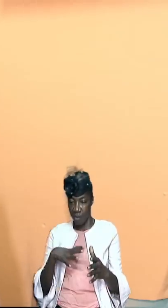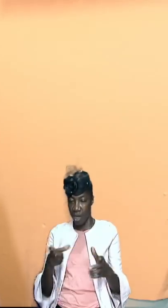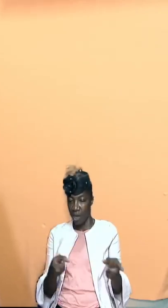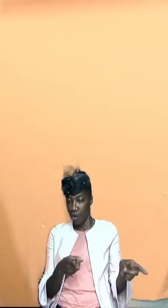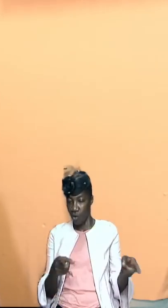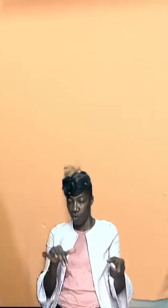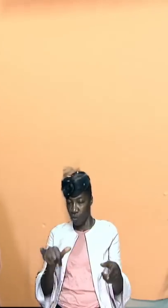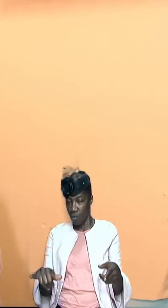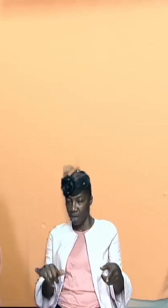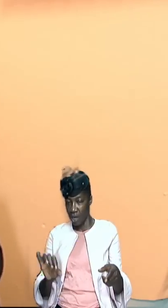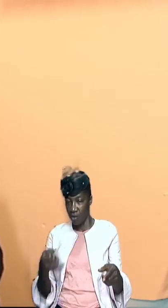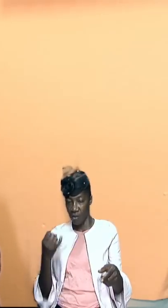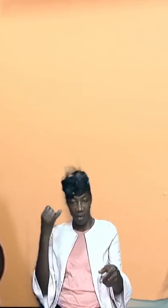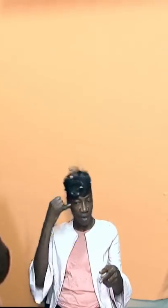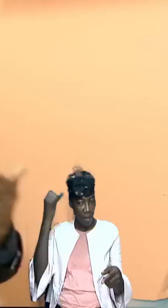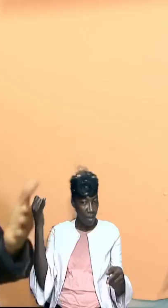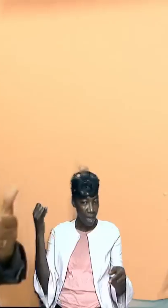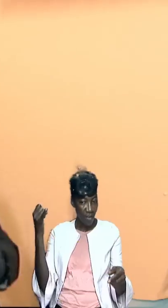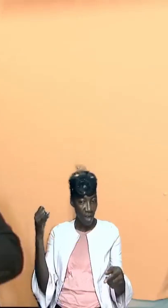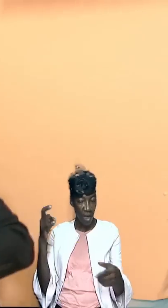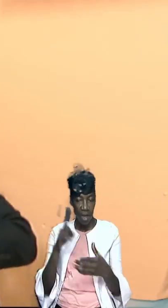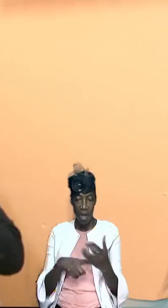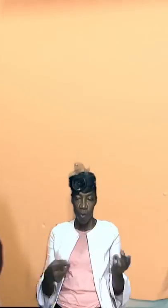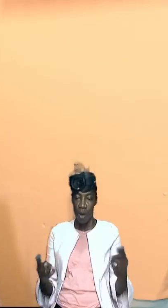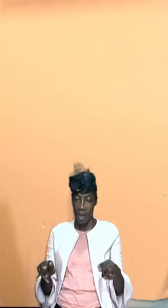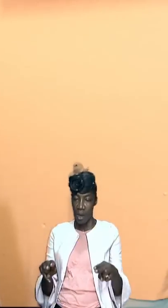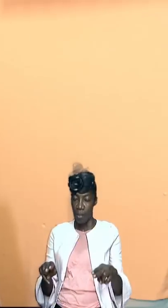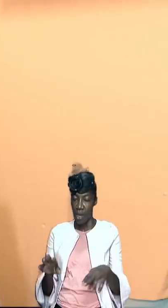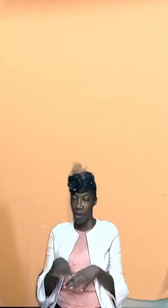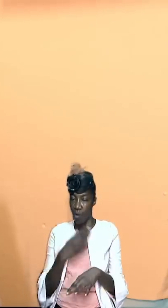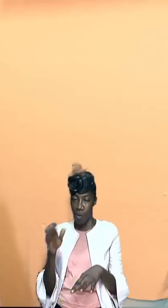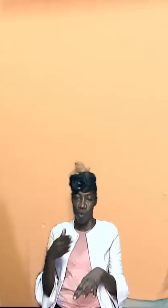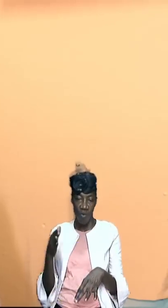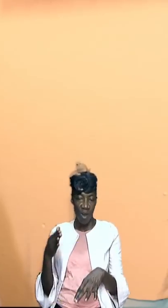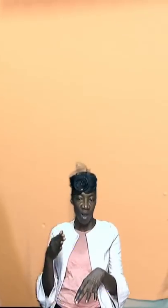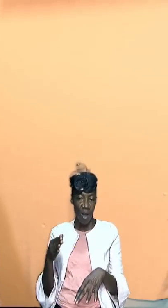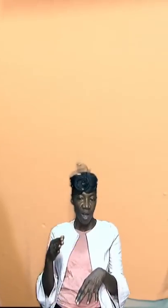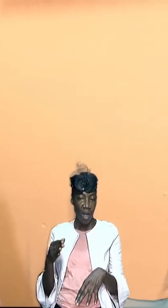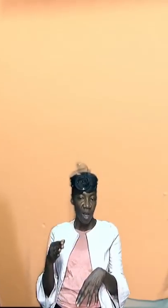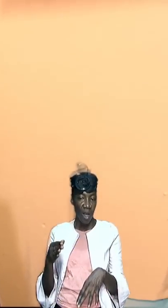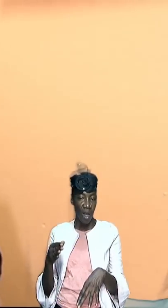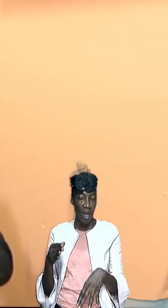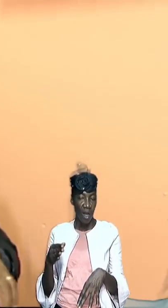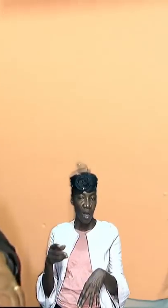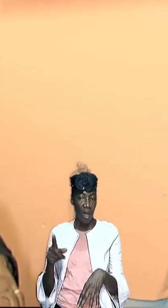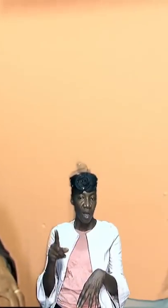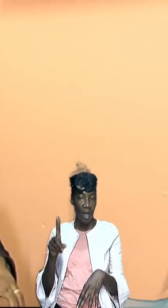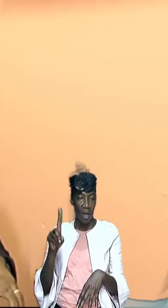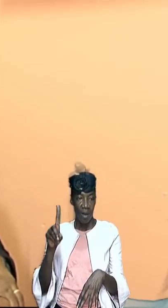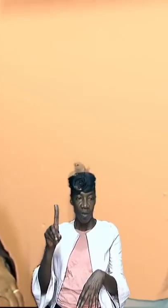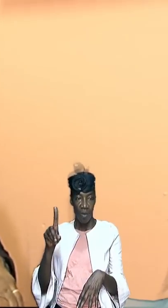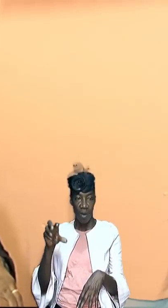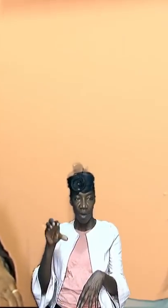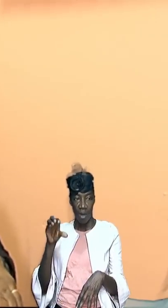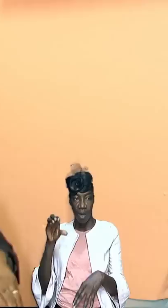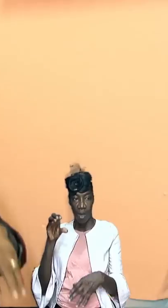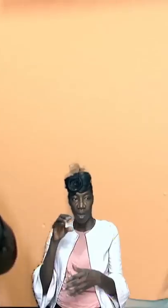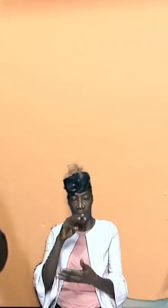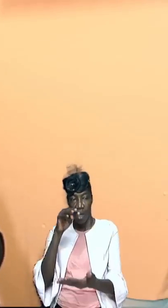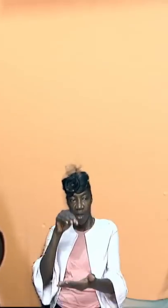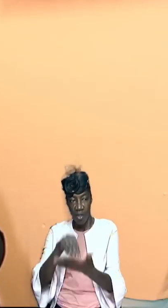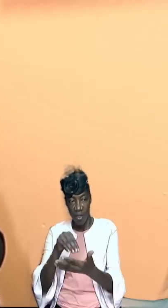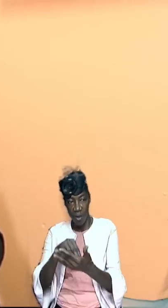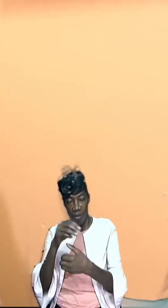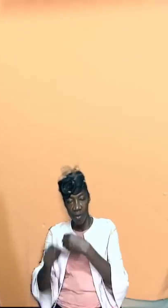years, you know, just imagine what can happen over 1,000 years by natural selection. It's the same thing with humankind.